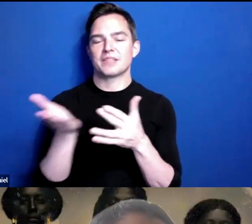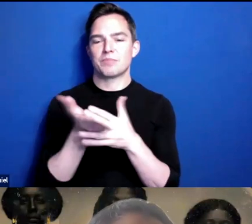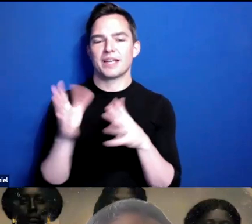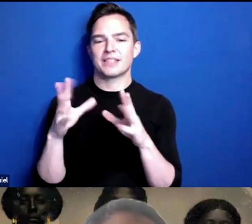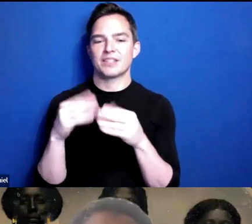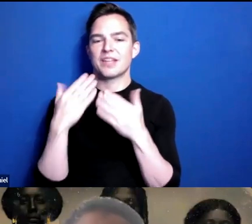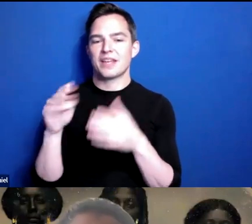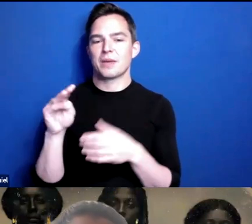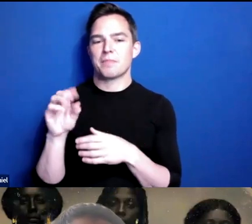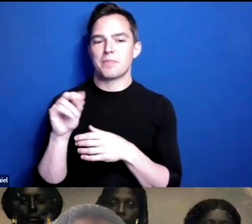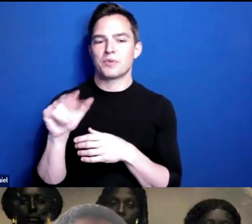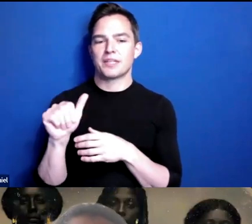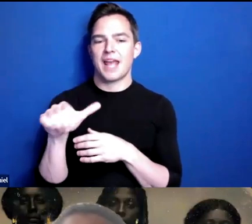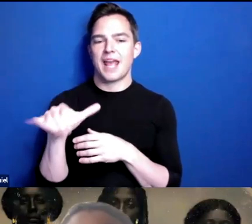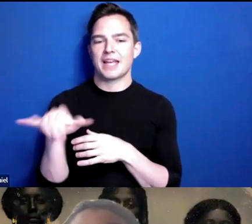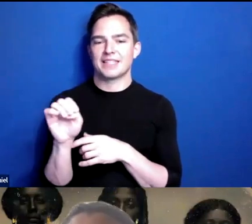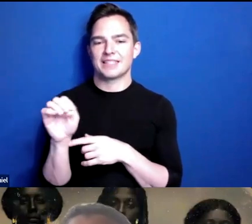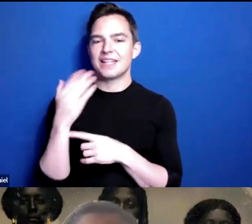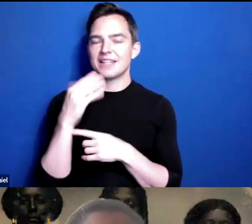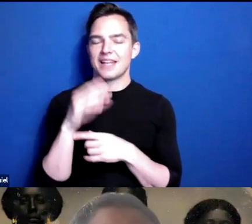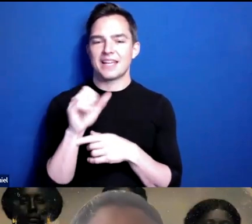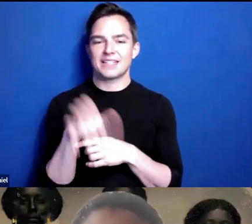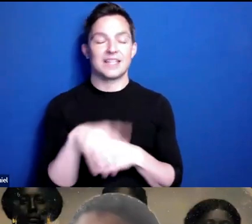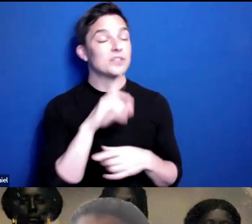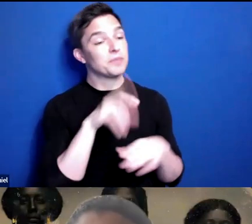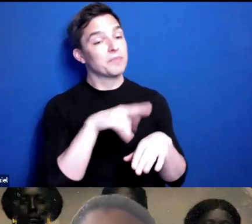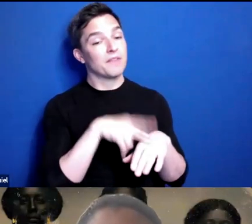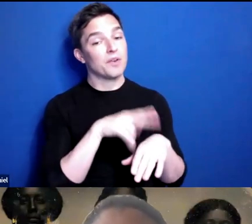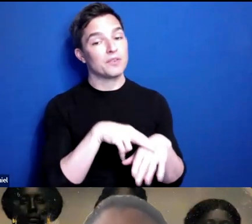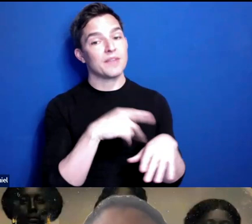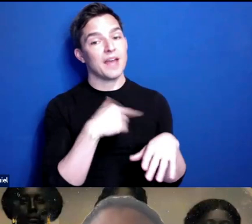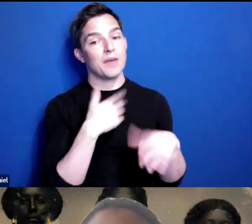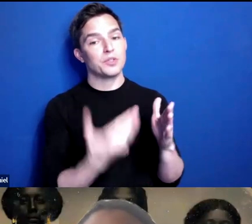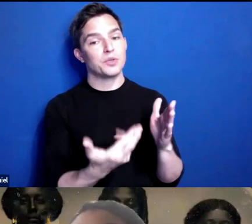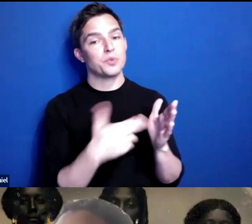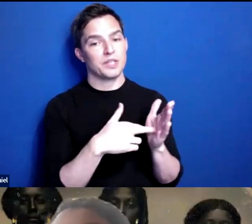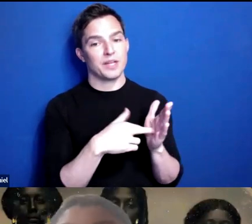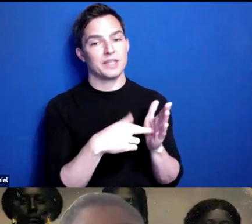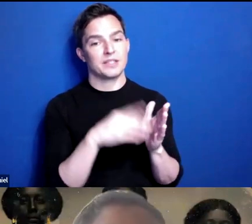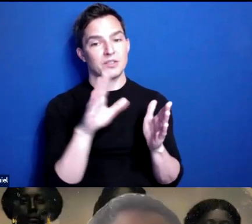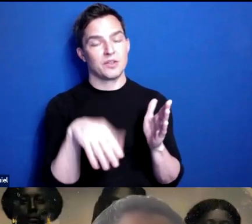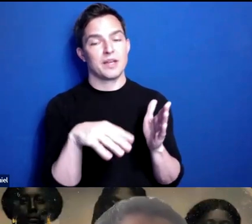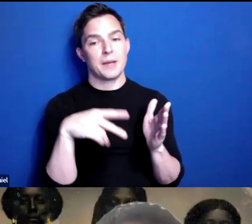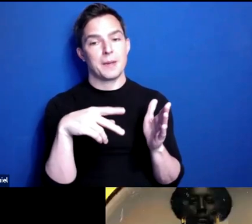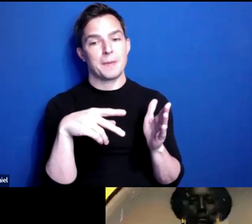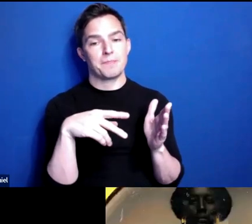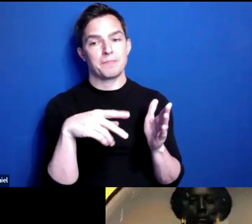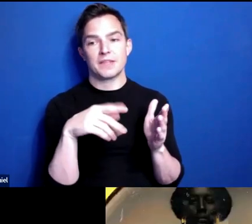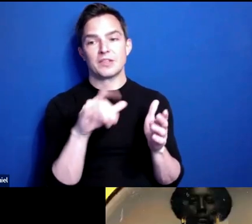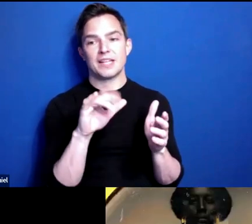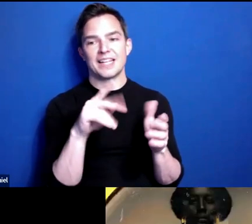you, Monet, and thank you, Casey. Of course. Just want to reiterate that there's a Padlet link in the